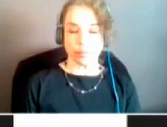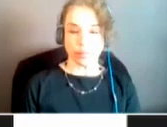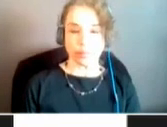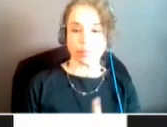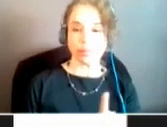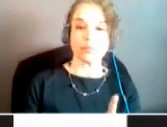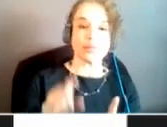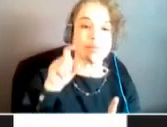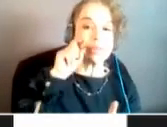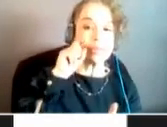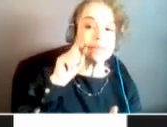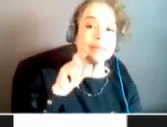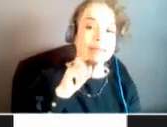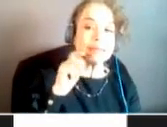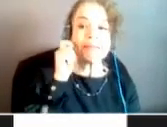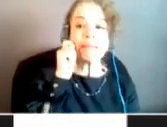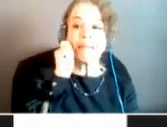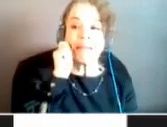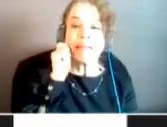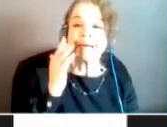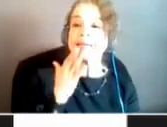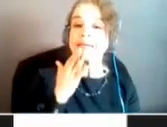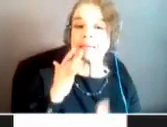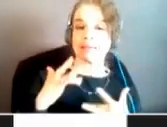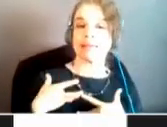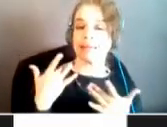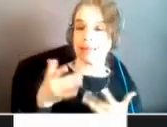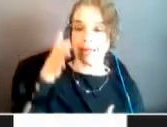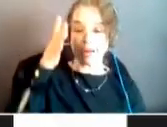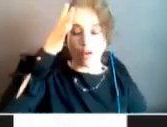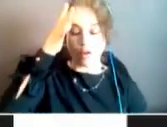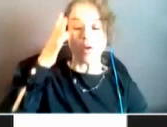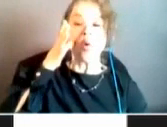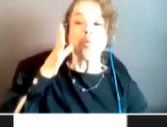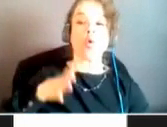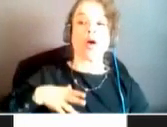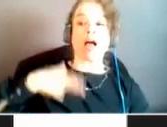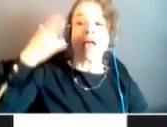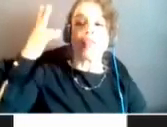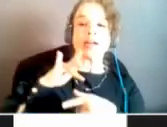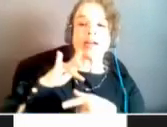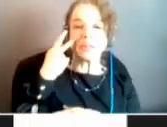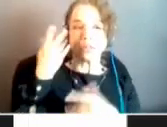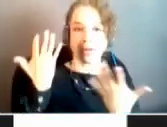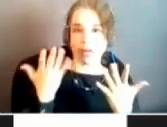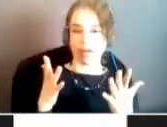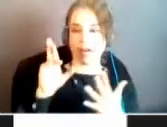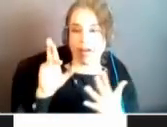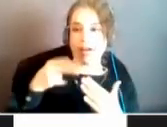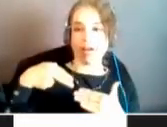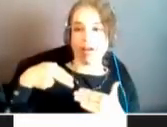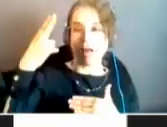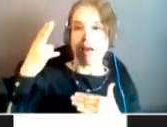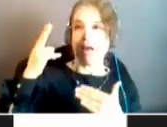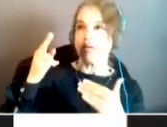sex, gender, race, ethnicity, we see that attempts among females are higher, while earlier we saw that completion rates were higher